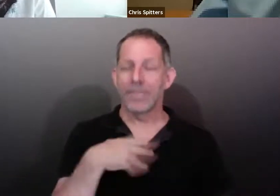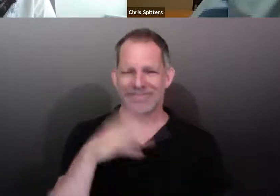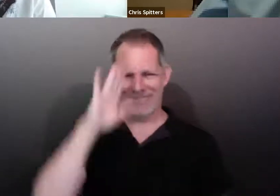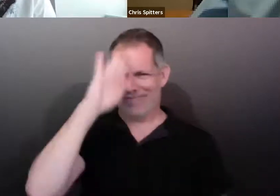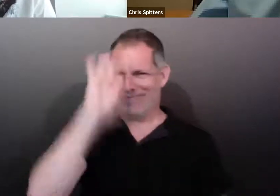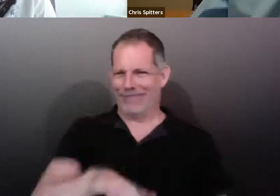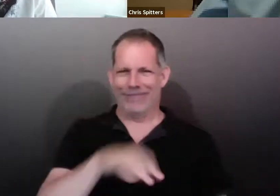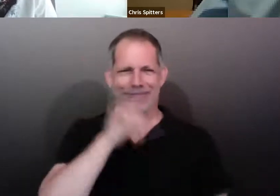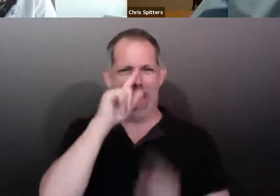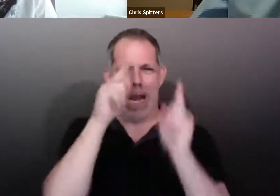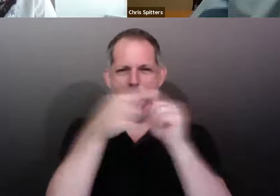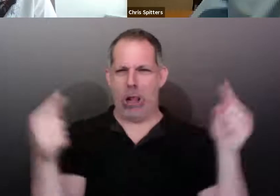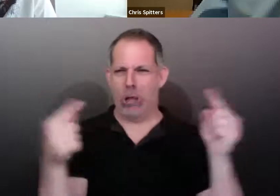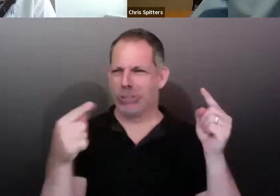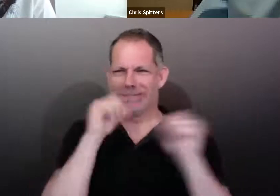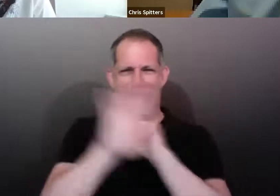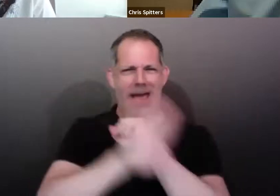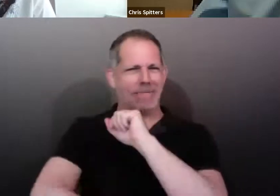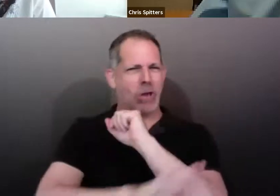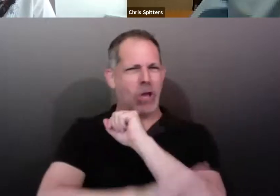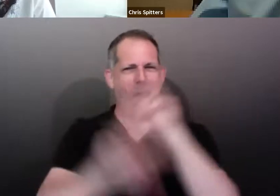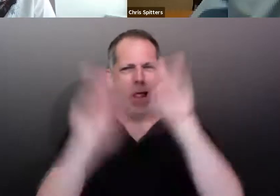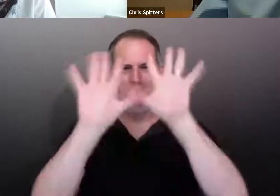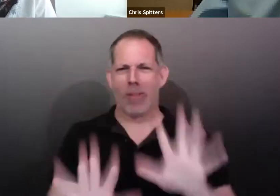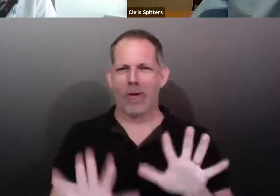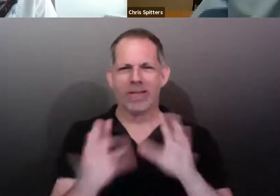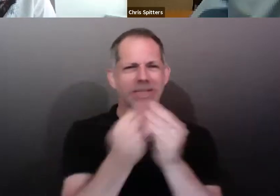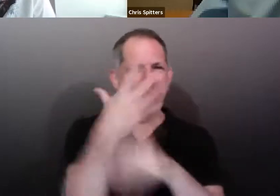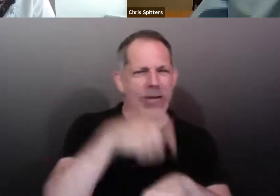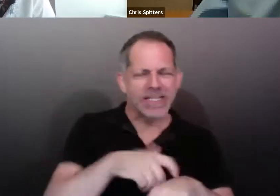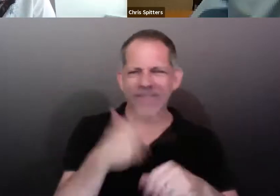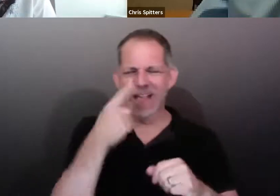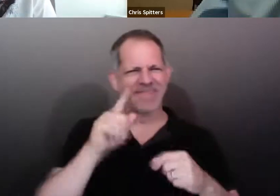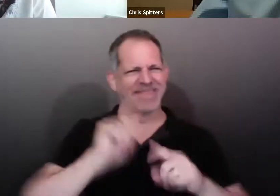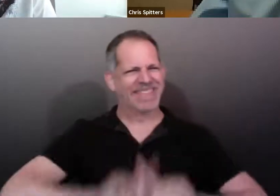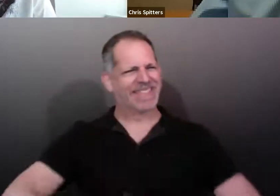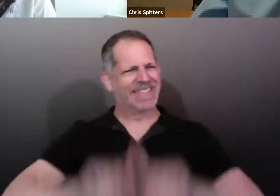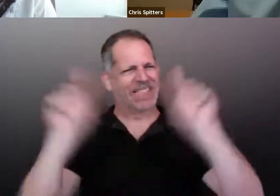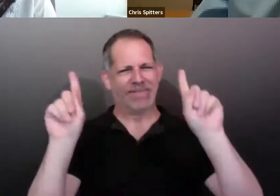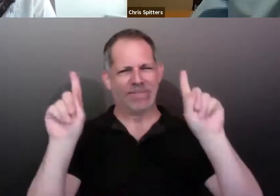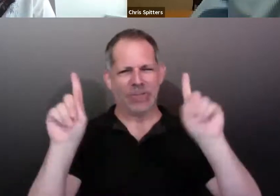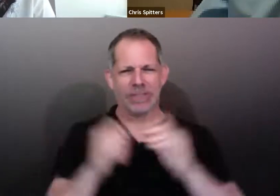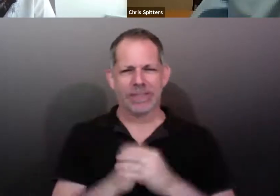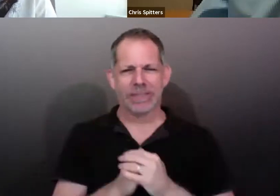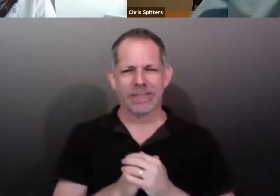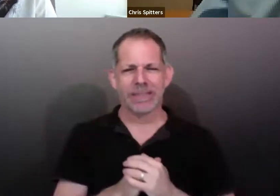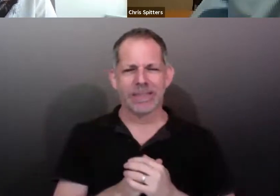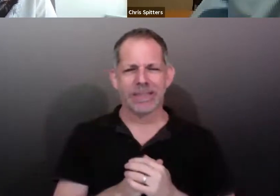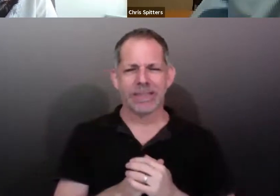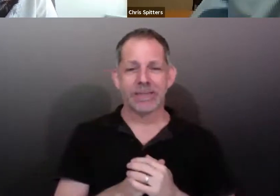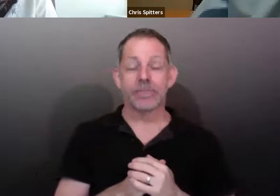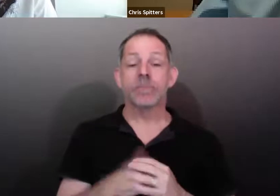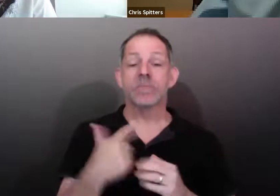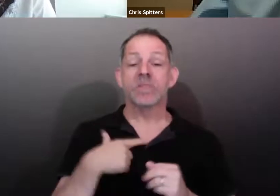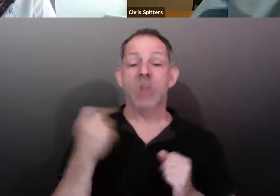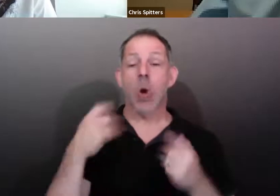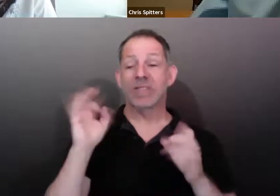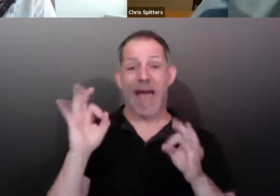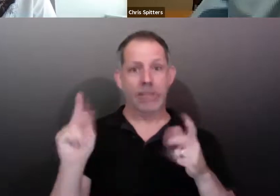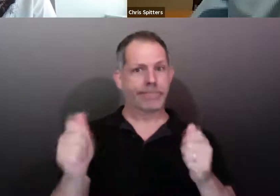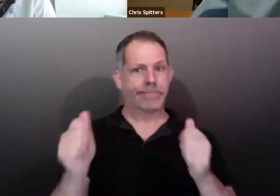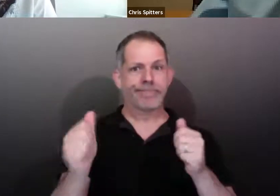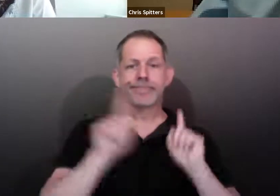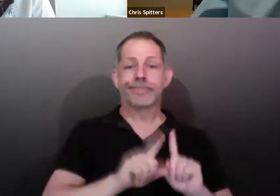and my test was negative, but I also went to urgent care and had a chest x-ray. My stats were okay. My chest x-ray